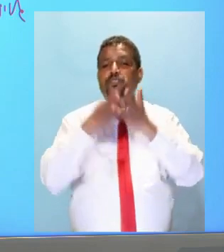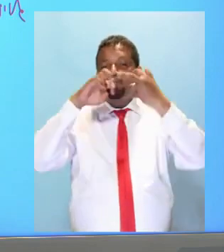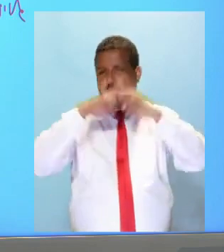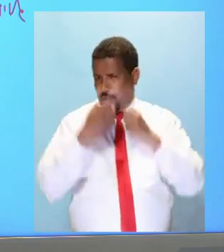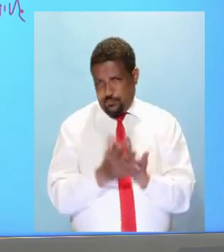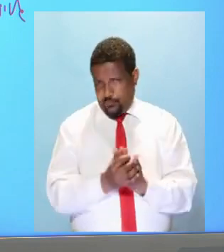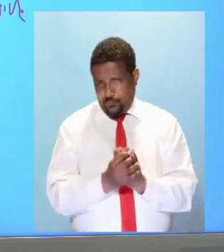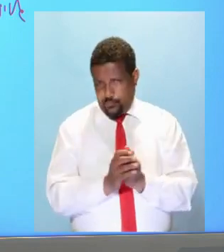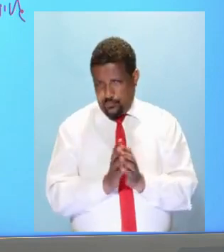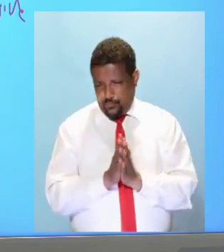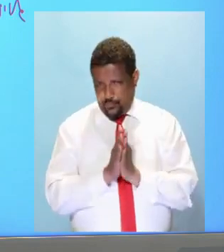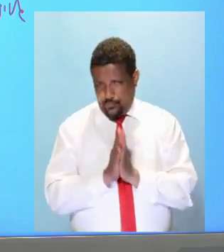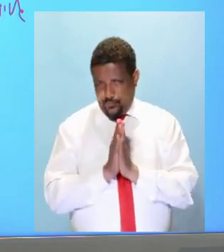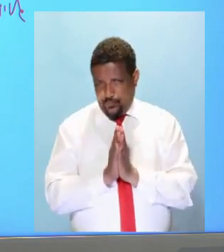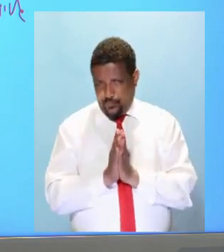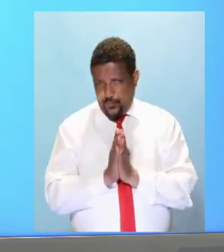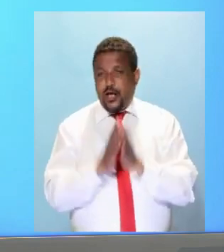problem.